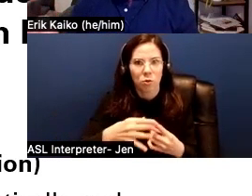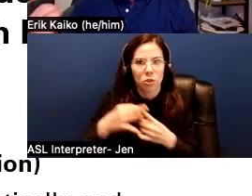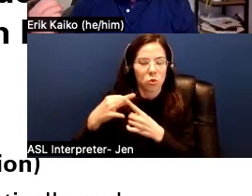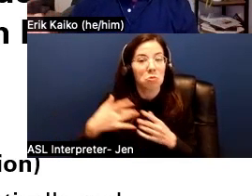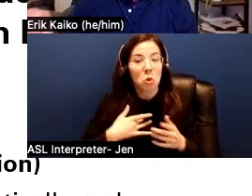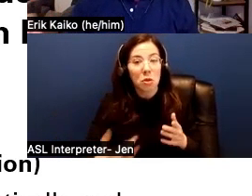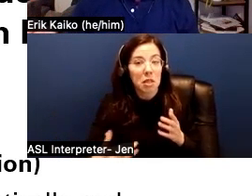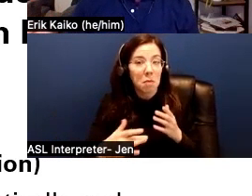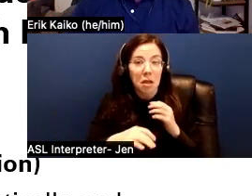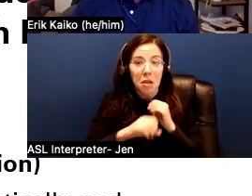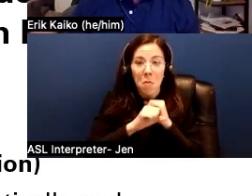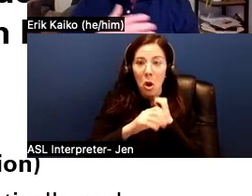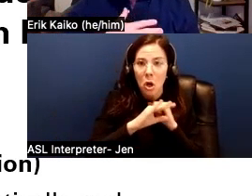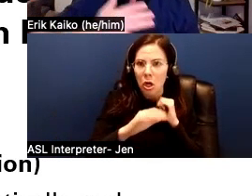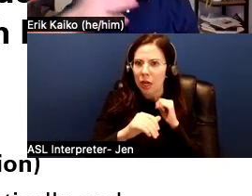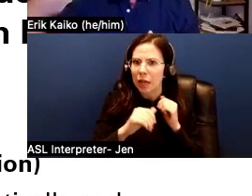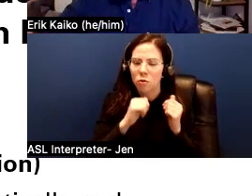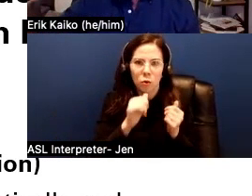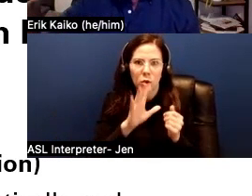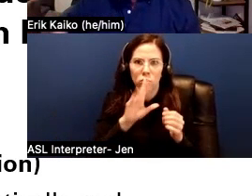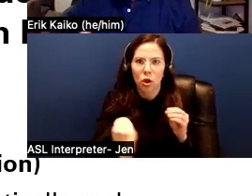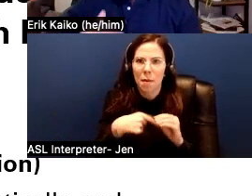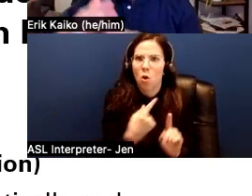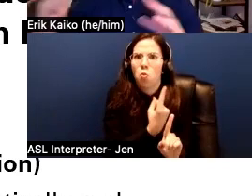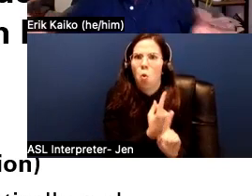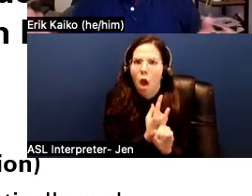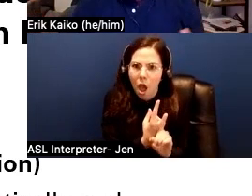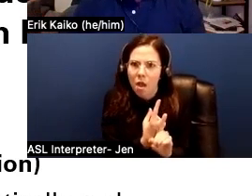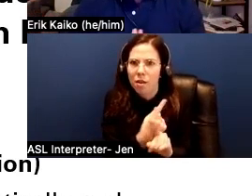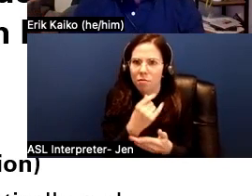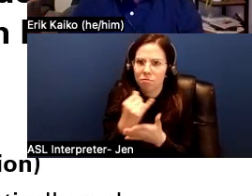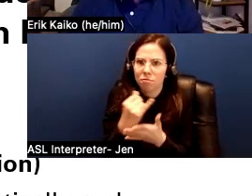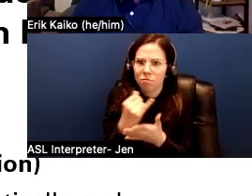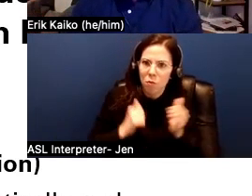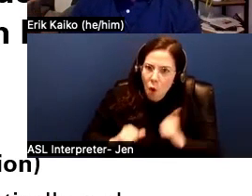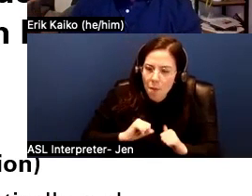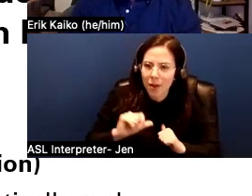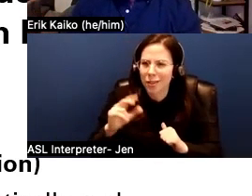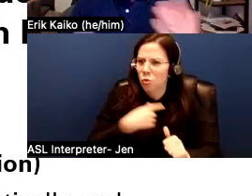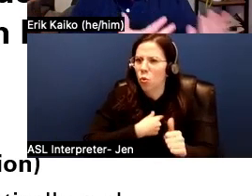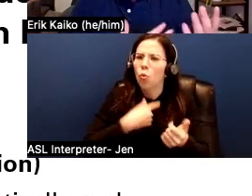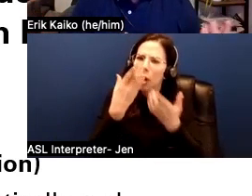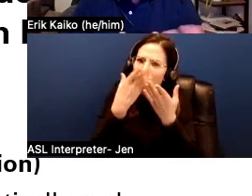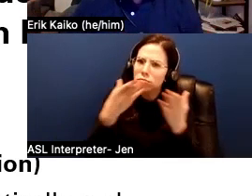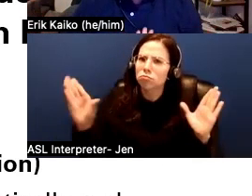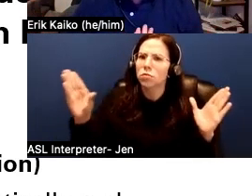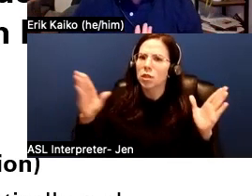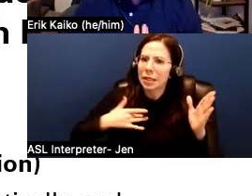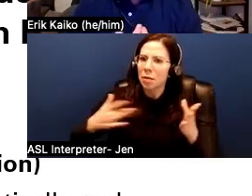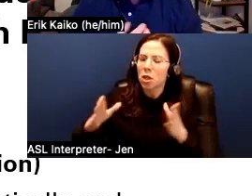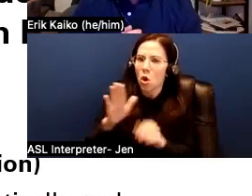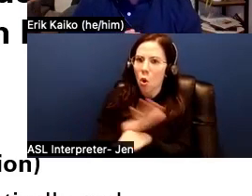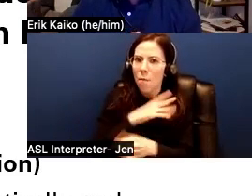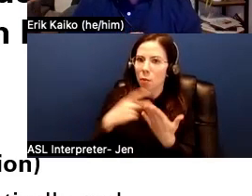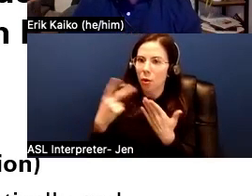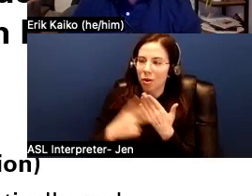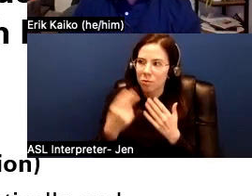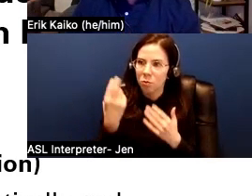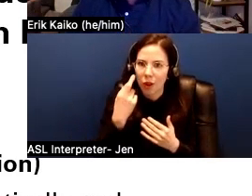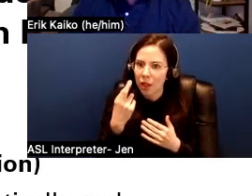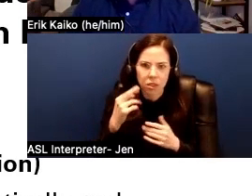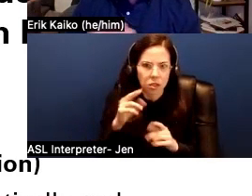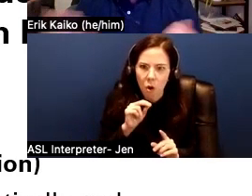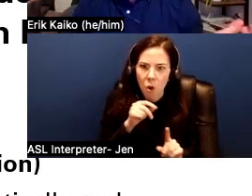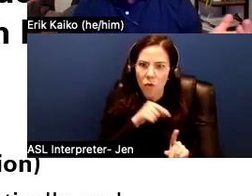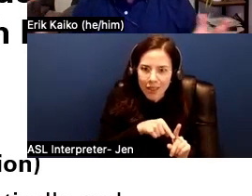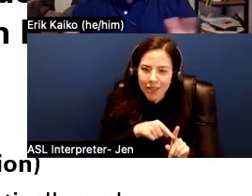call out one specific piece. We've been sort of marketing the program as a whole. We recognized kind of early in the planning process that this was